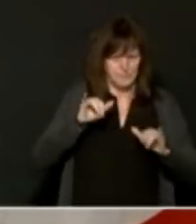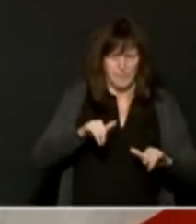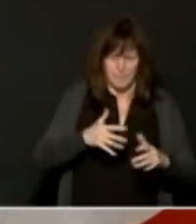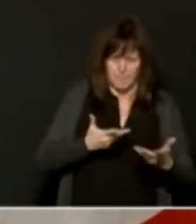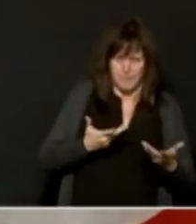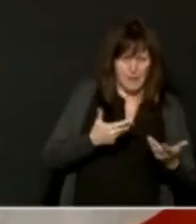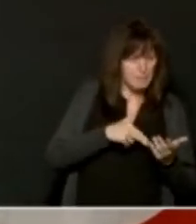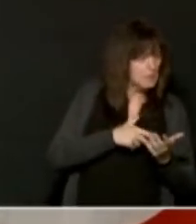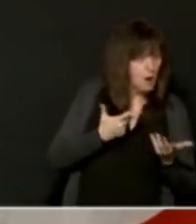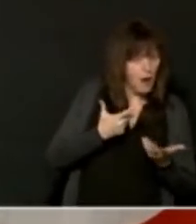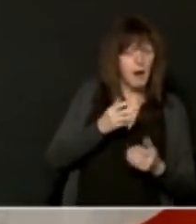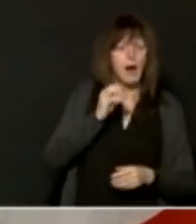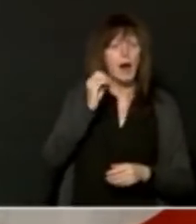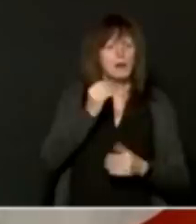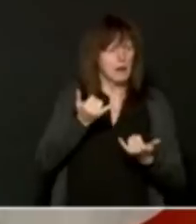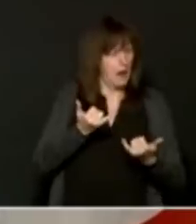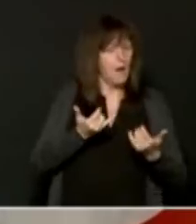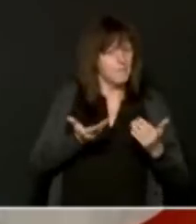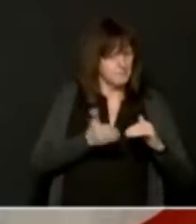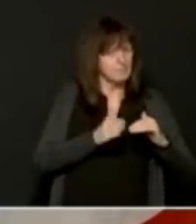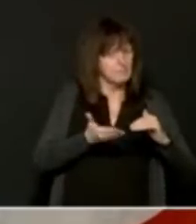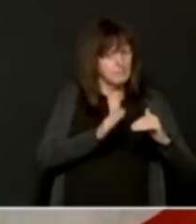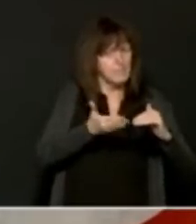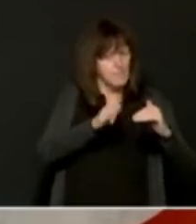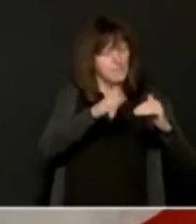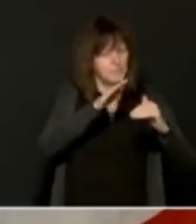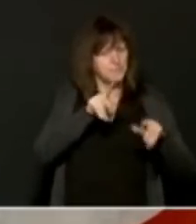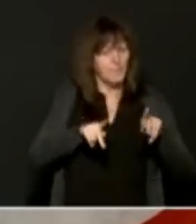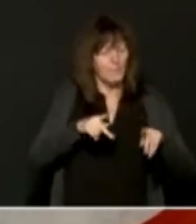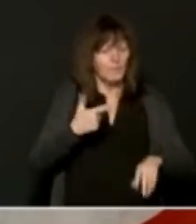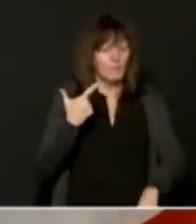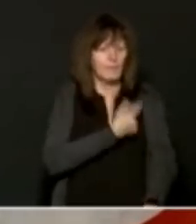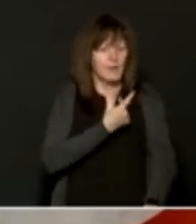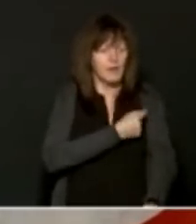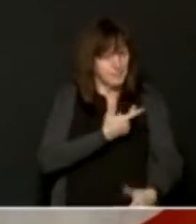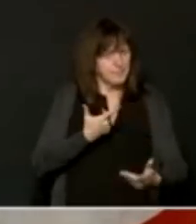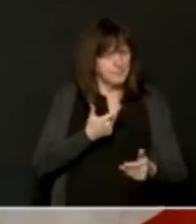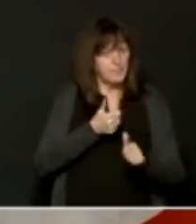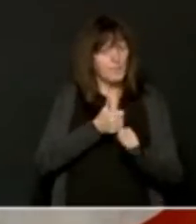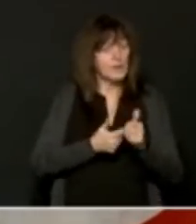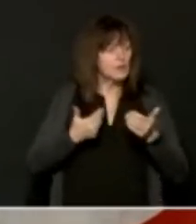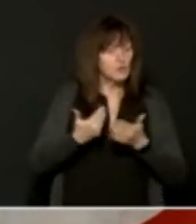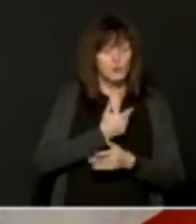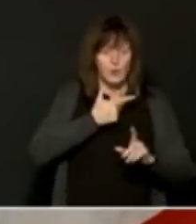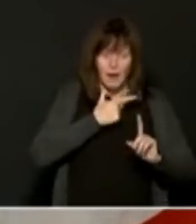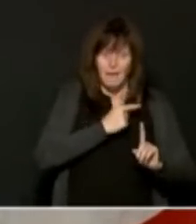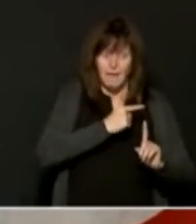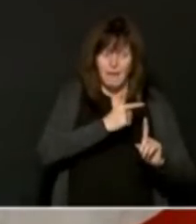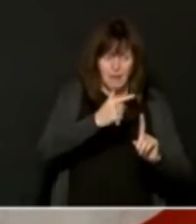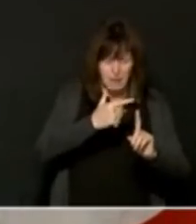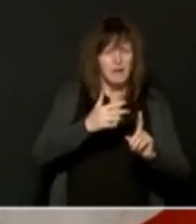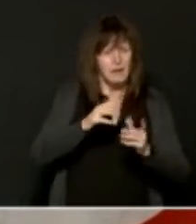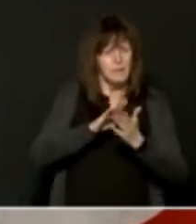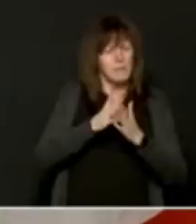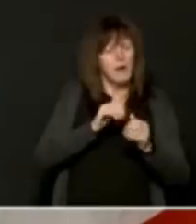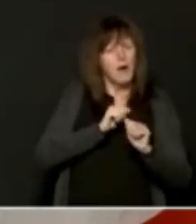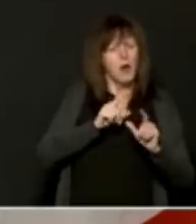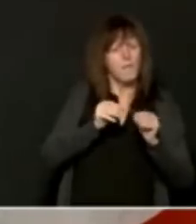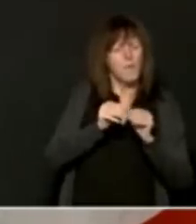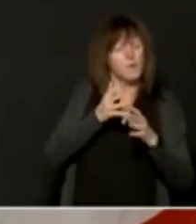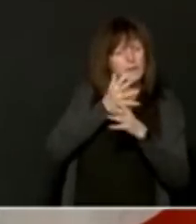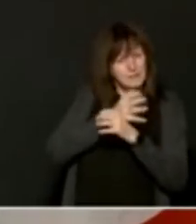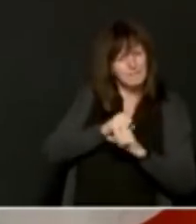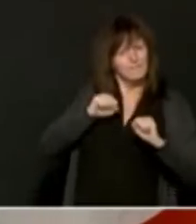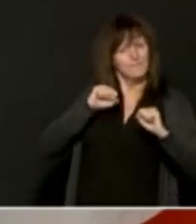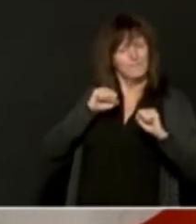immunized, and every time somebody gets immunized, it makes us all a little safer. So I continue